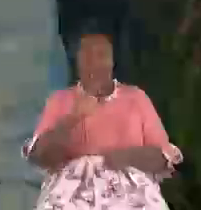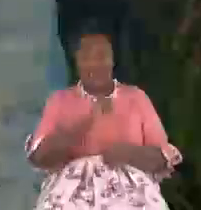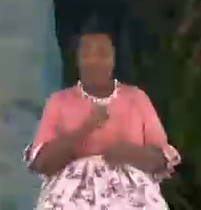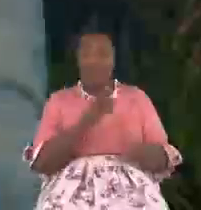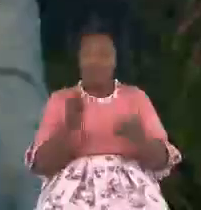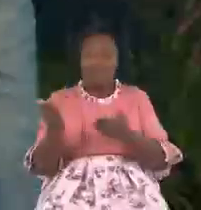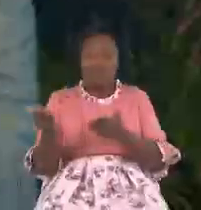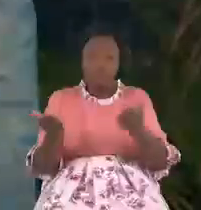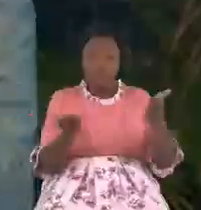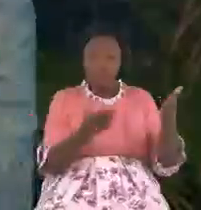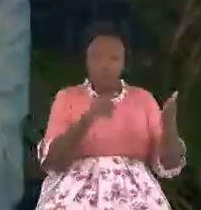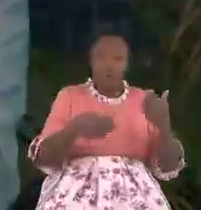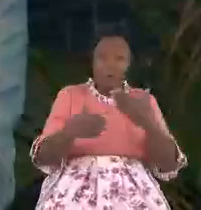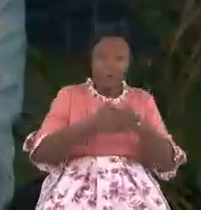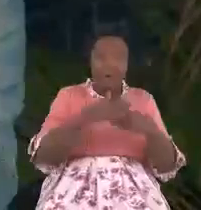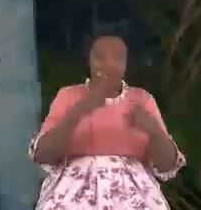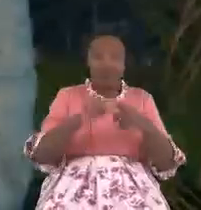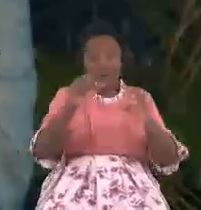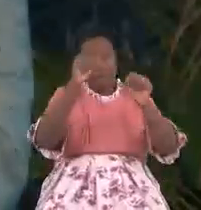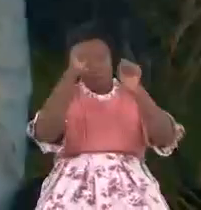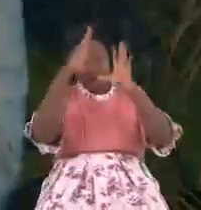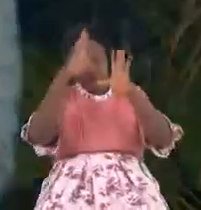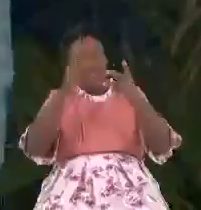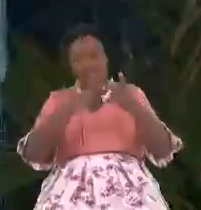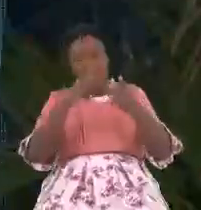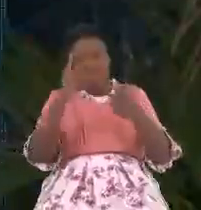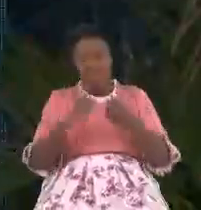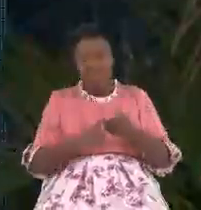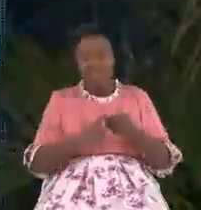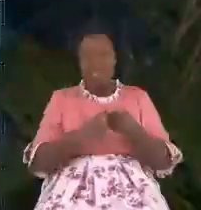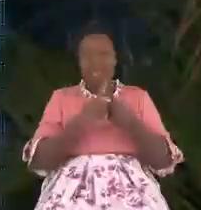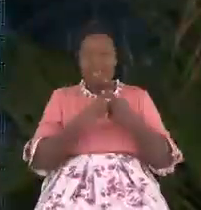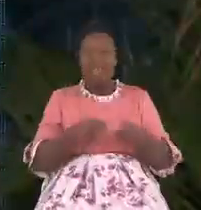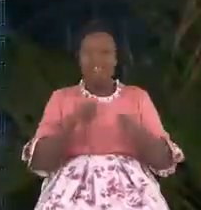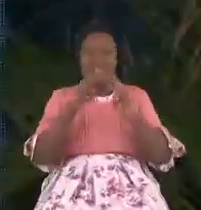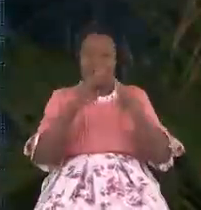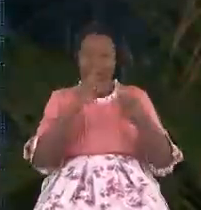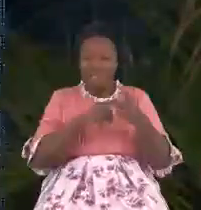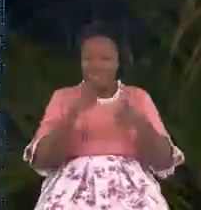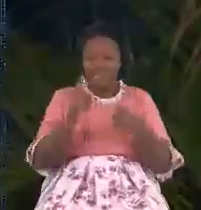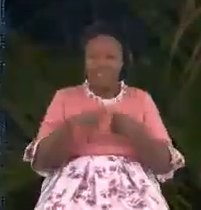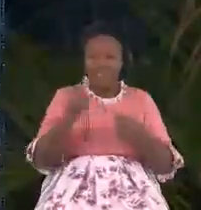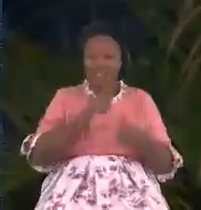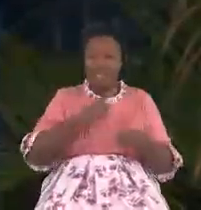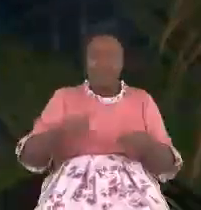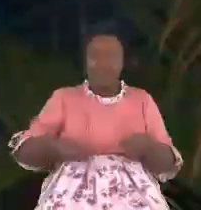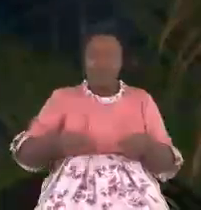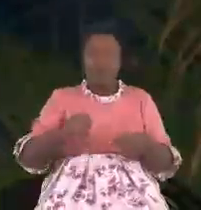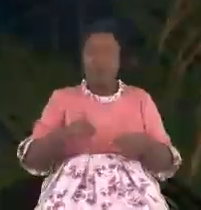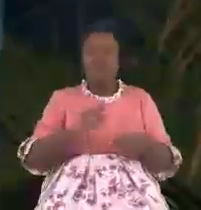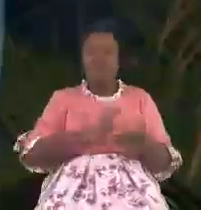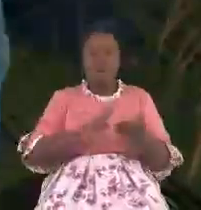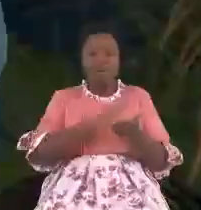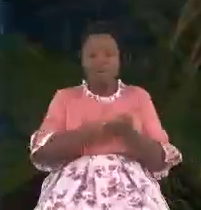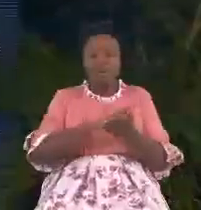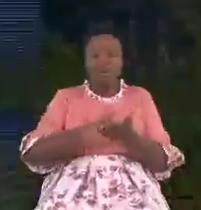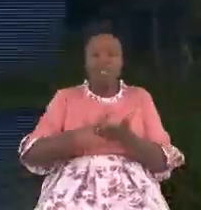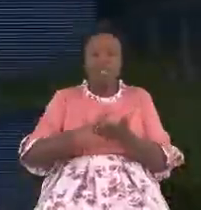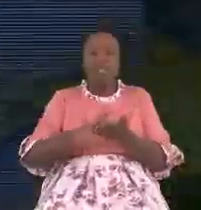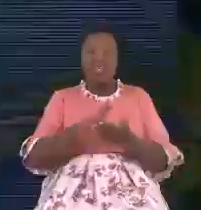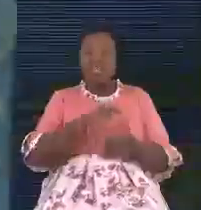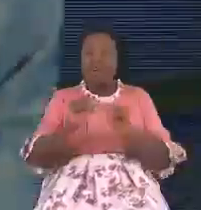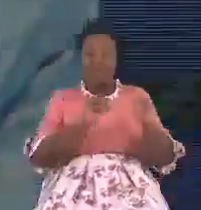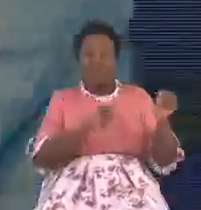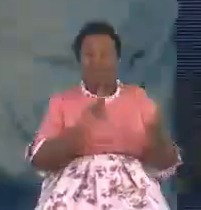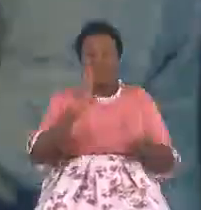father and then he puts the law for righteousness in your hearts and you puts